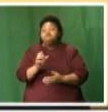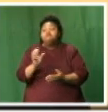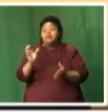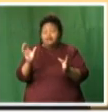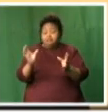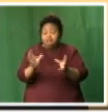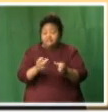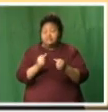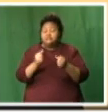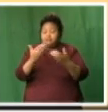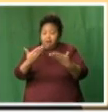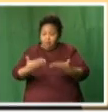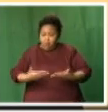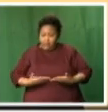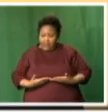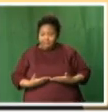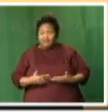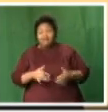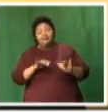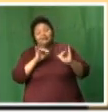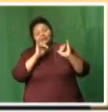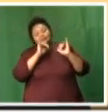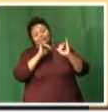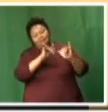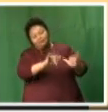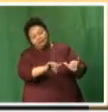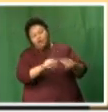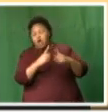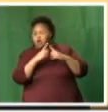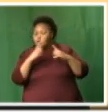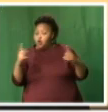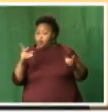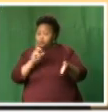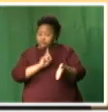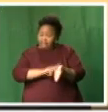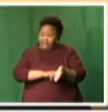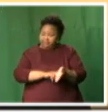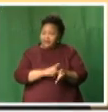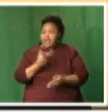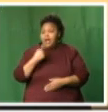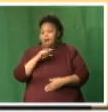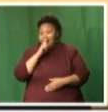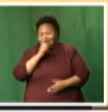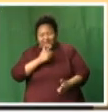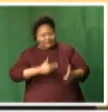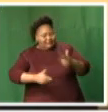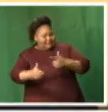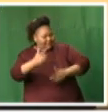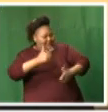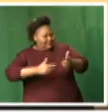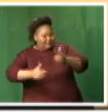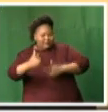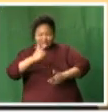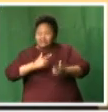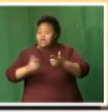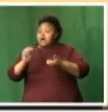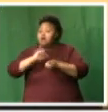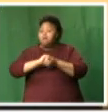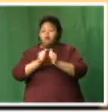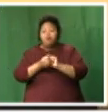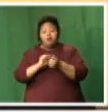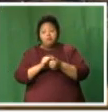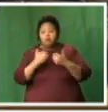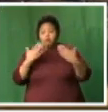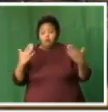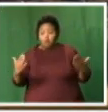lesise ukhaze sinekuhamba kwakhe nje akusiko lokunganani so ngilokunye lesakanje sikhanze